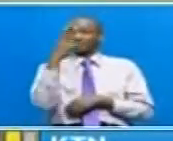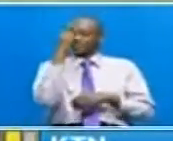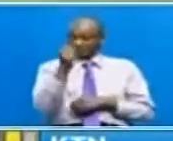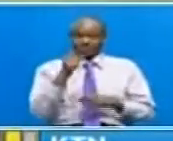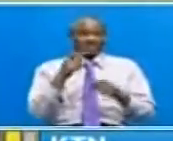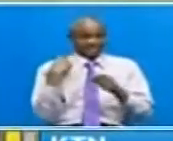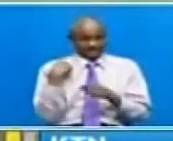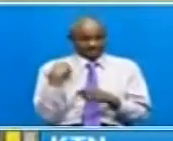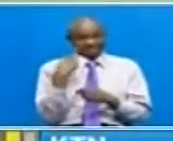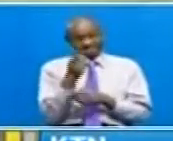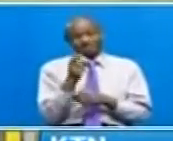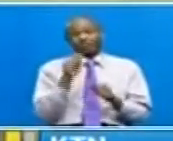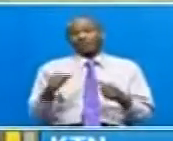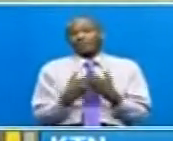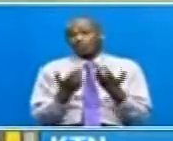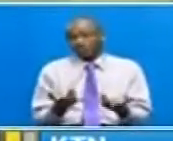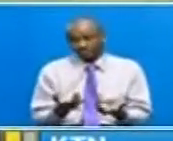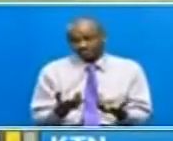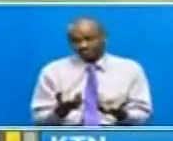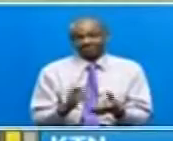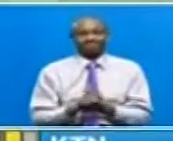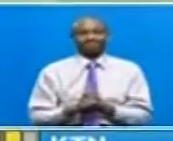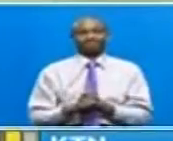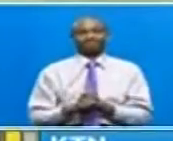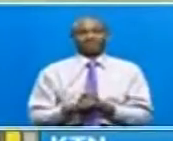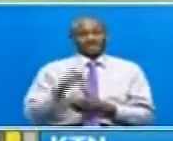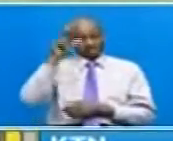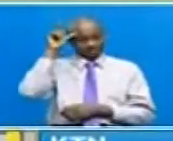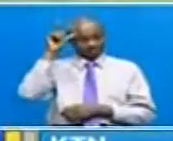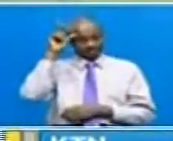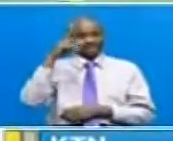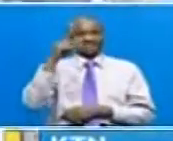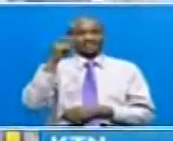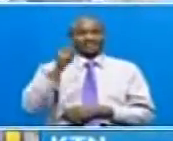position goal at the end of season remains on course. Lynn Washira, KTN.